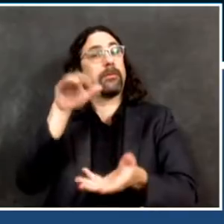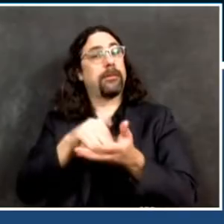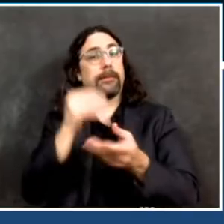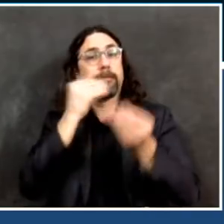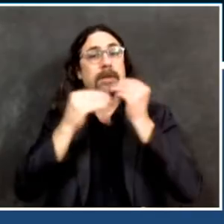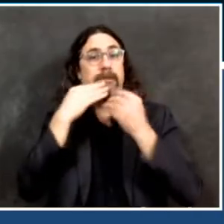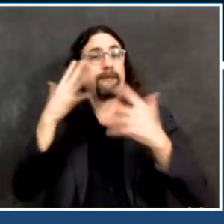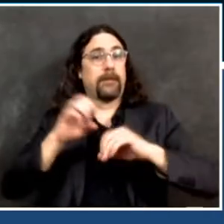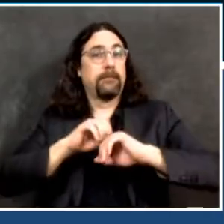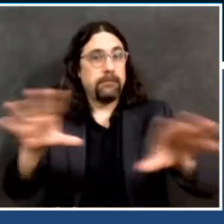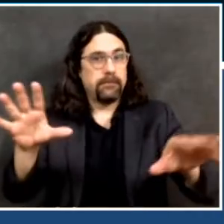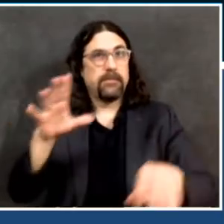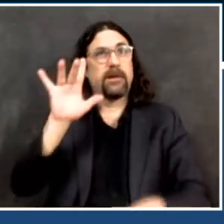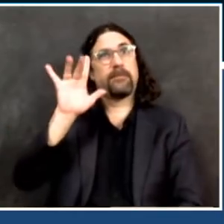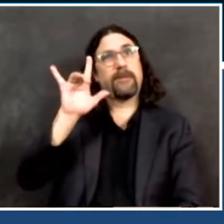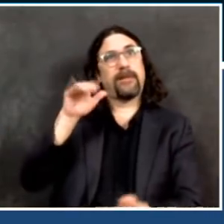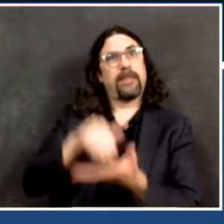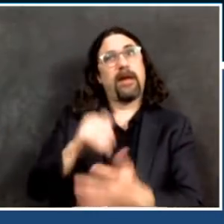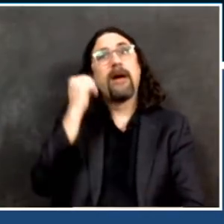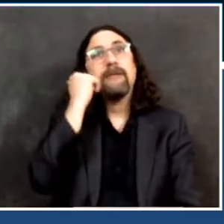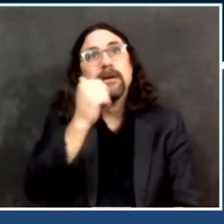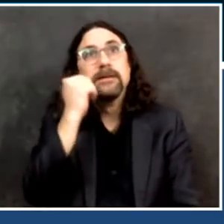centers.